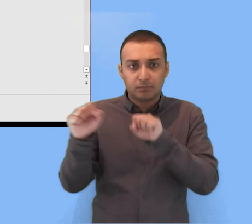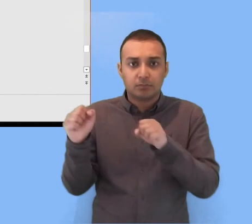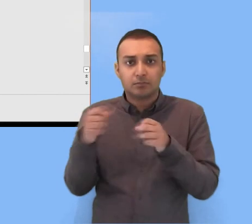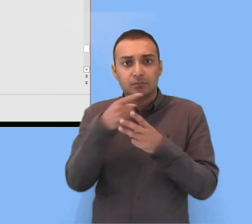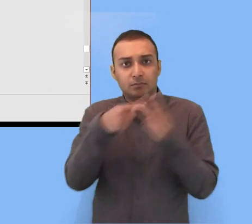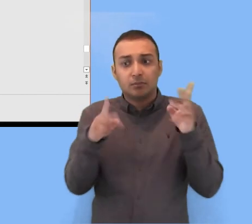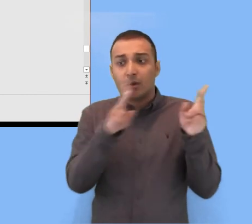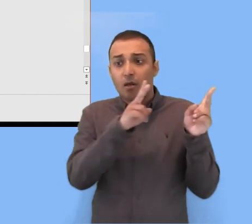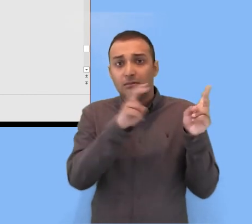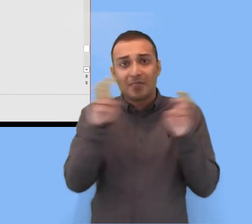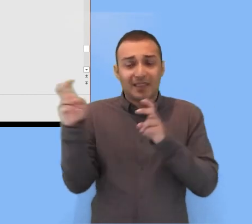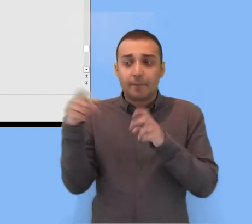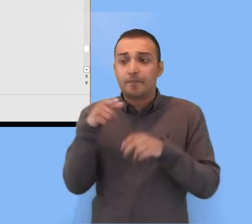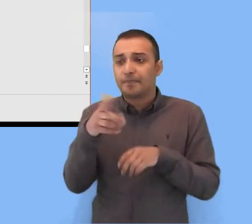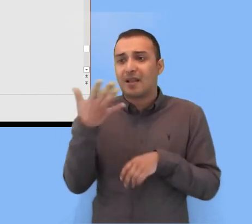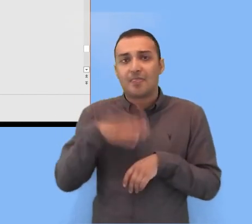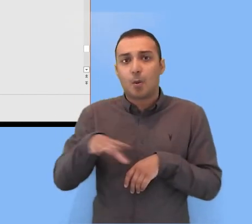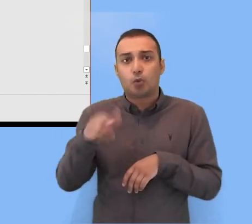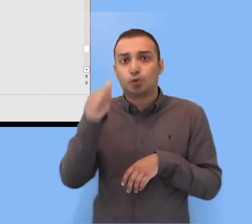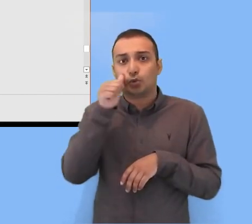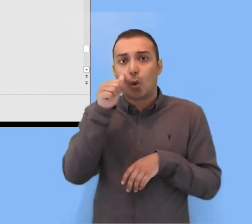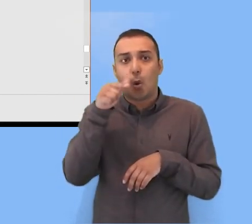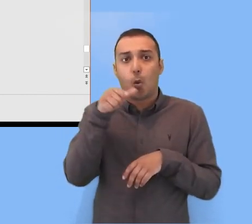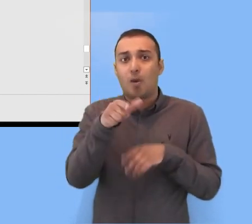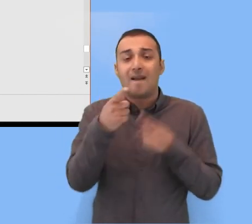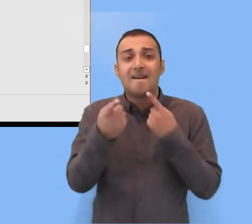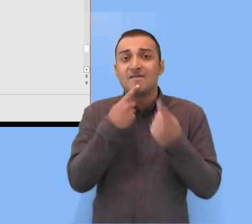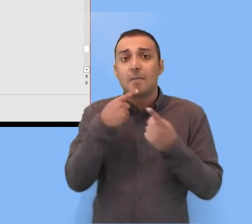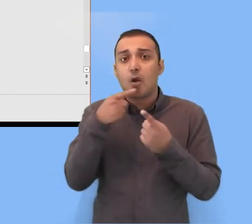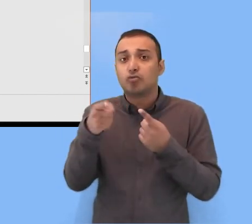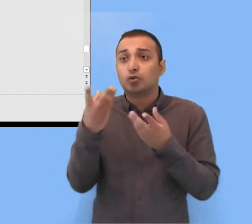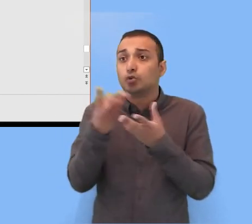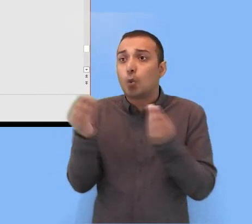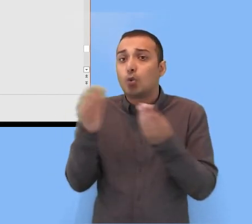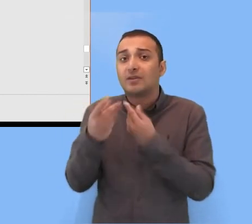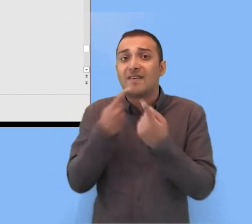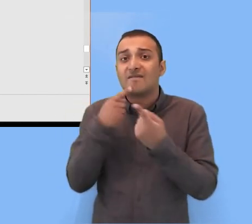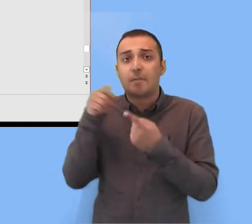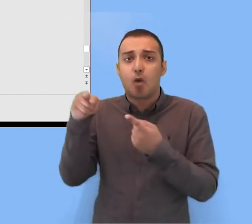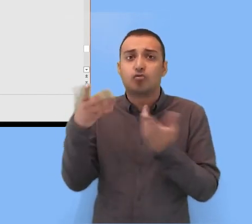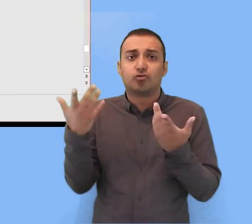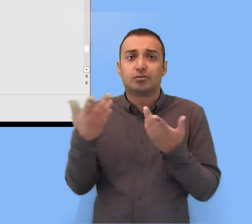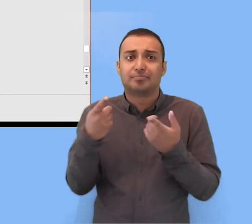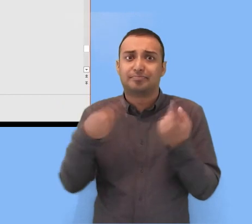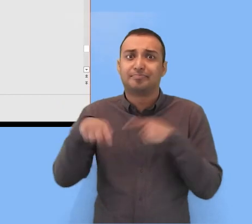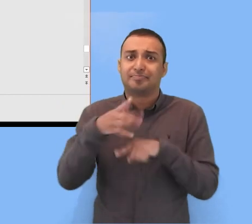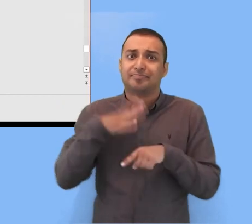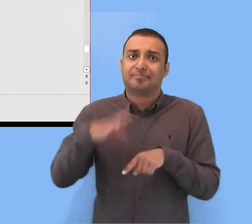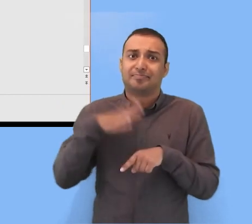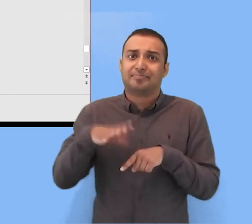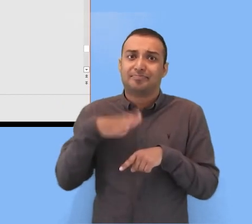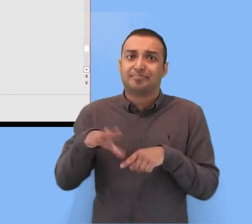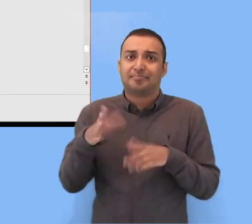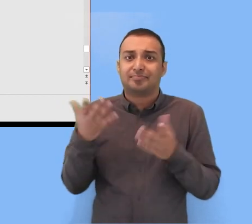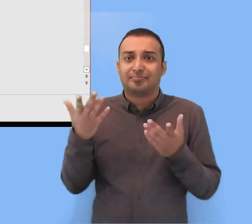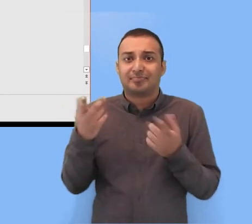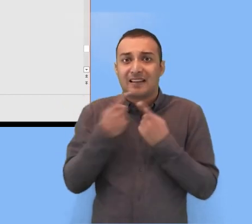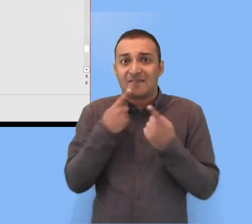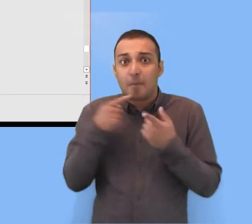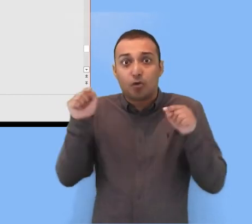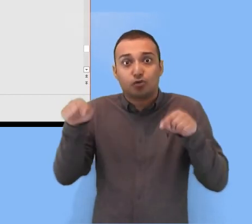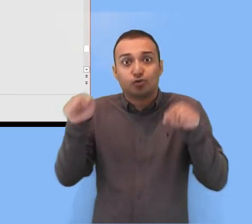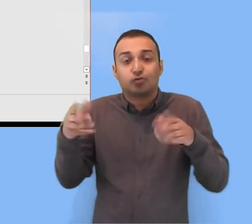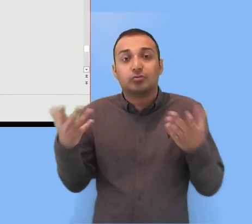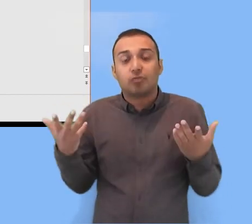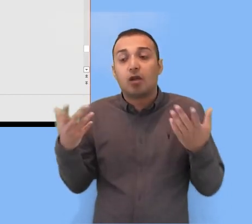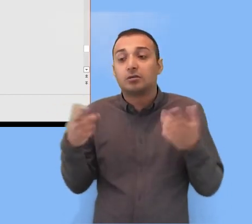sources of, you know, they needed more sources of information. That was one of their needs that came out. I think